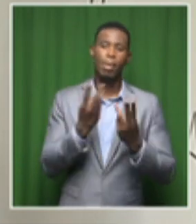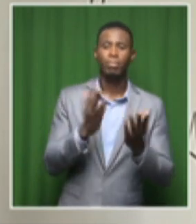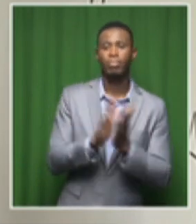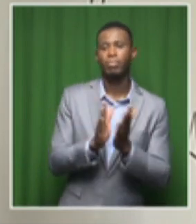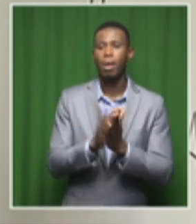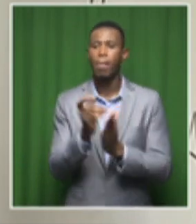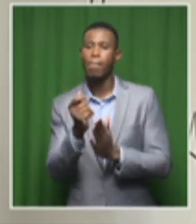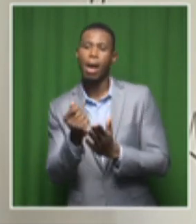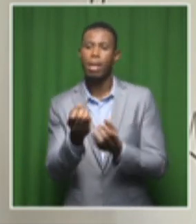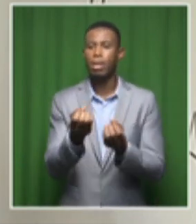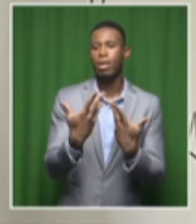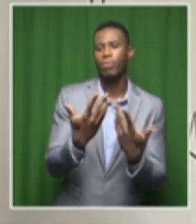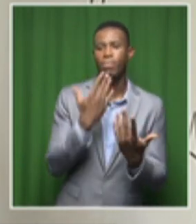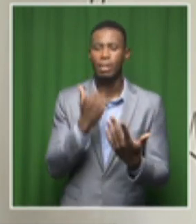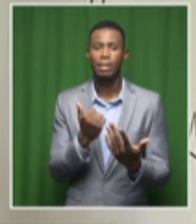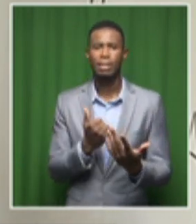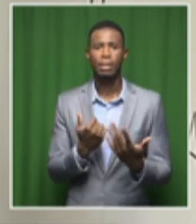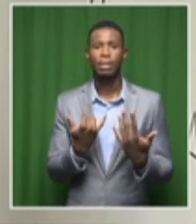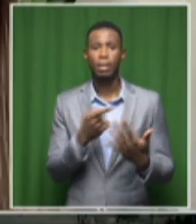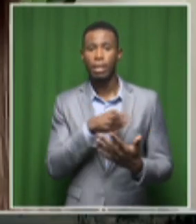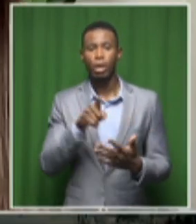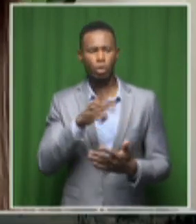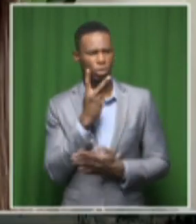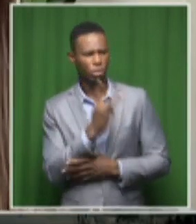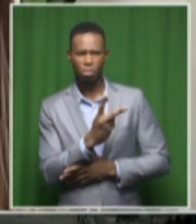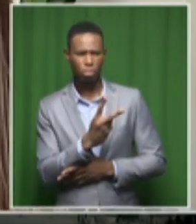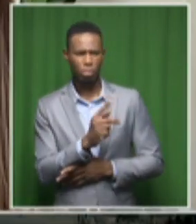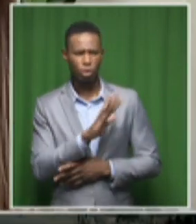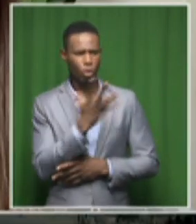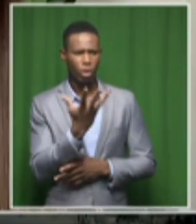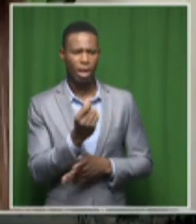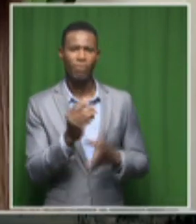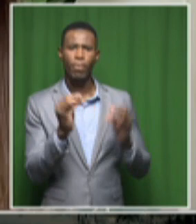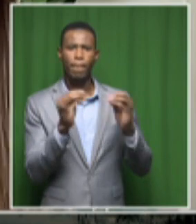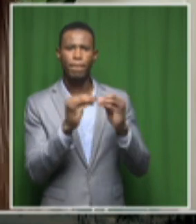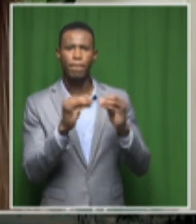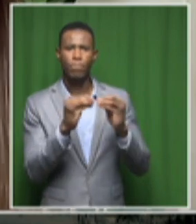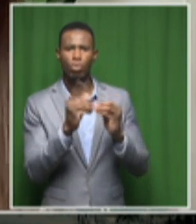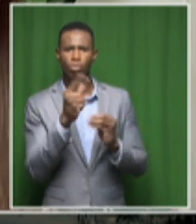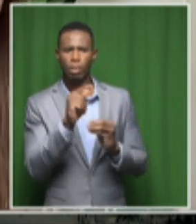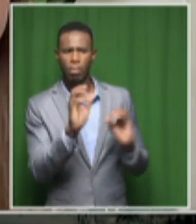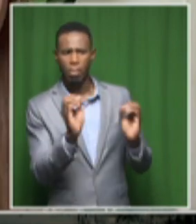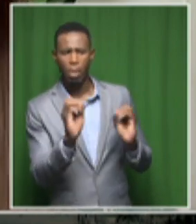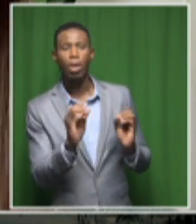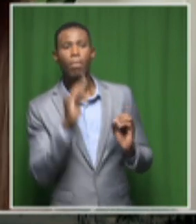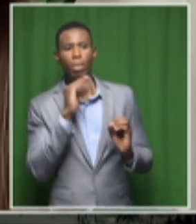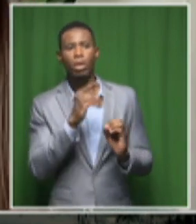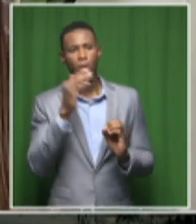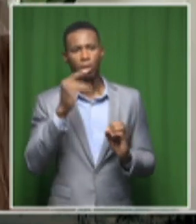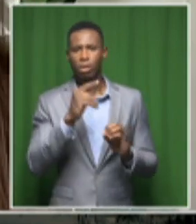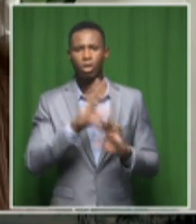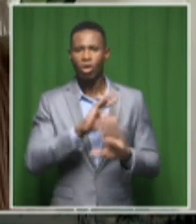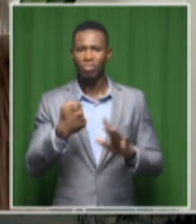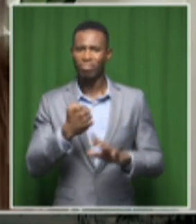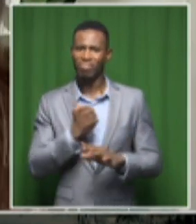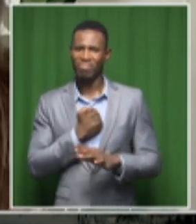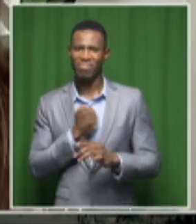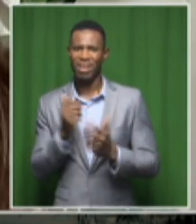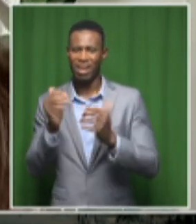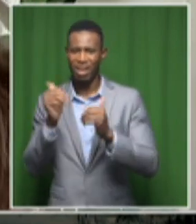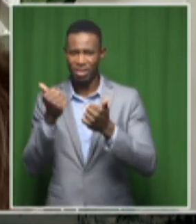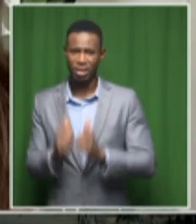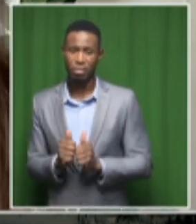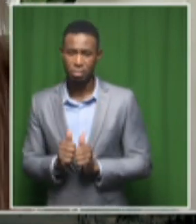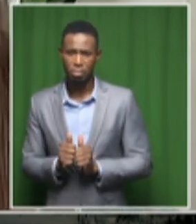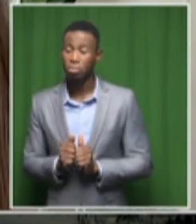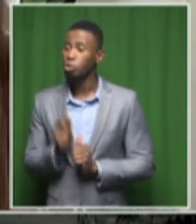is actually not me. And you've mentioned that you've previously helped local celebrities to get verified and that it was